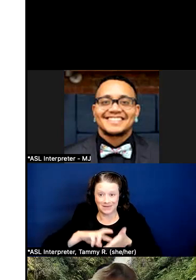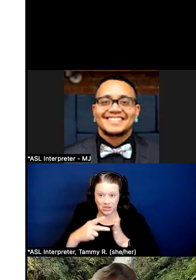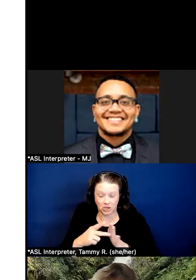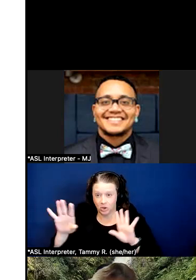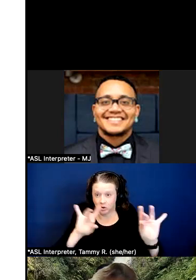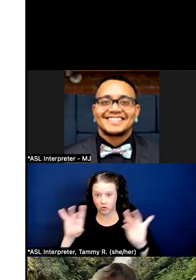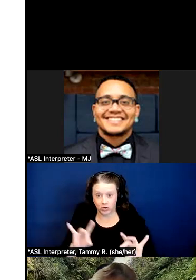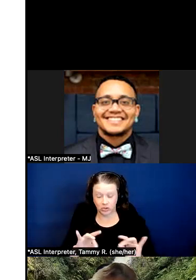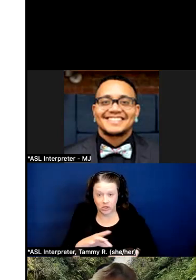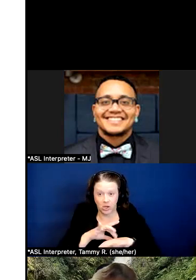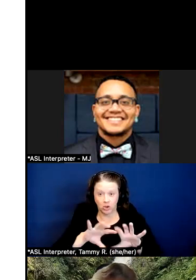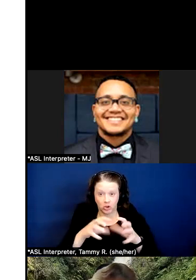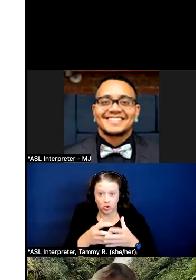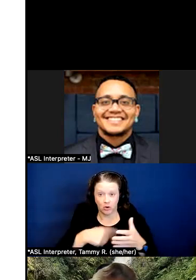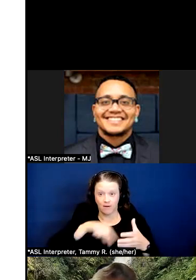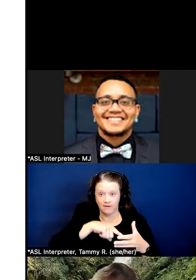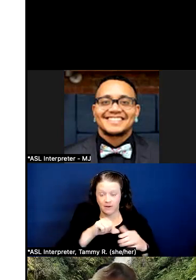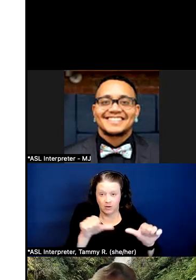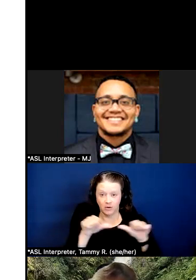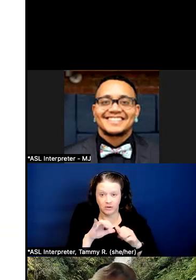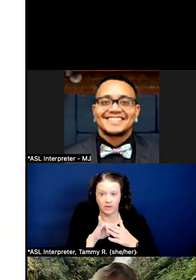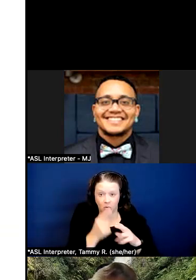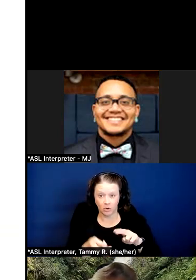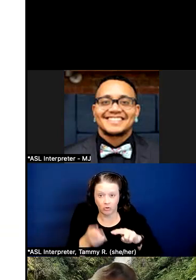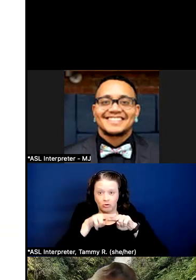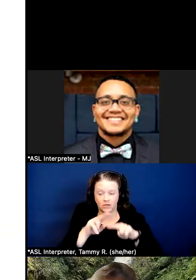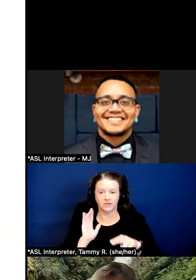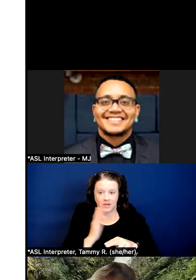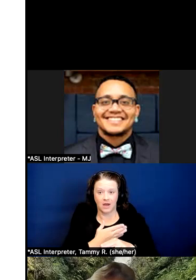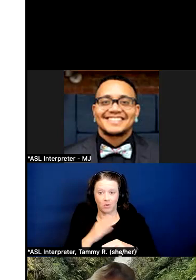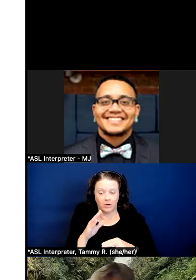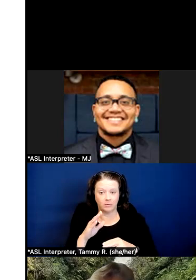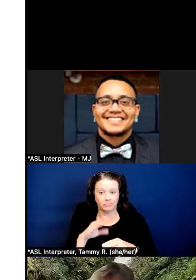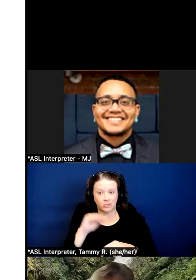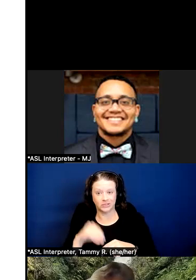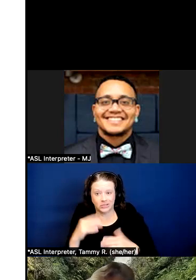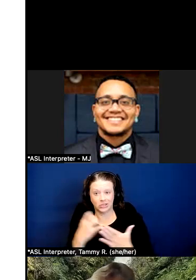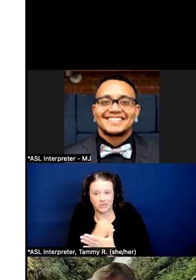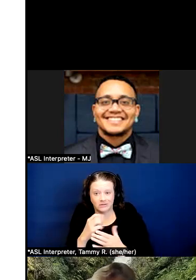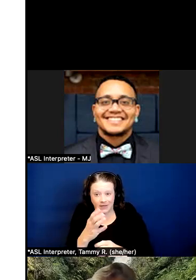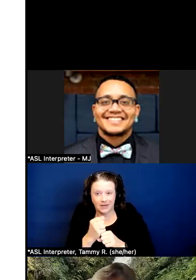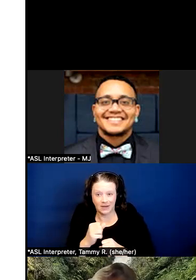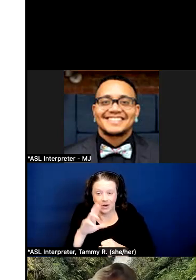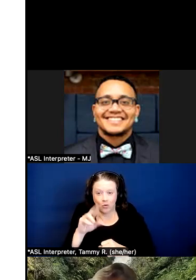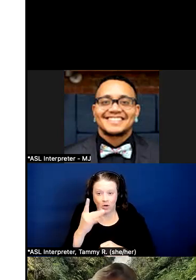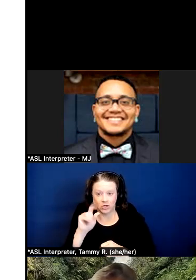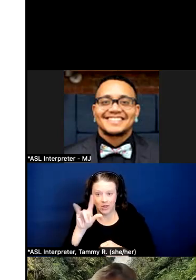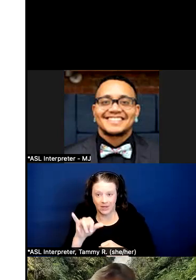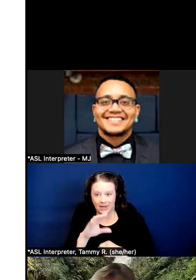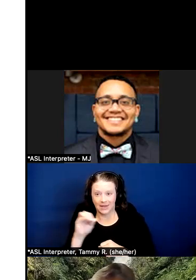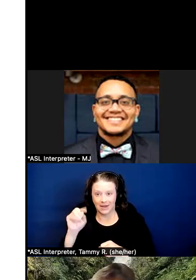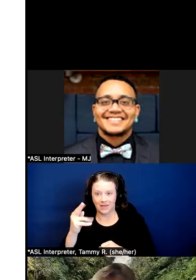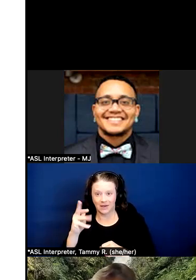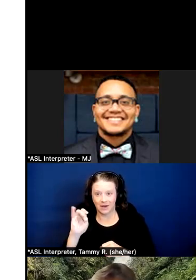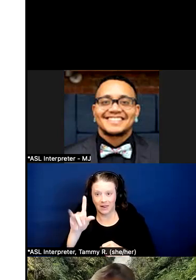geographic areas that would increase our odds of getting a racially and ethnically diverse sample. We